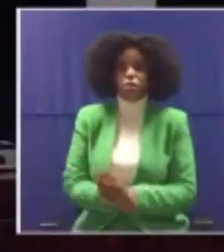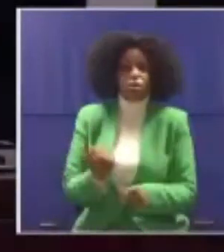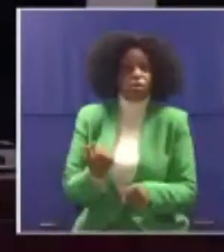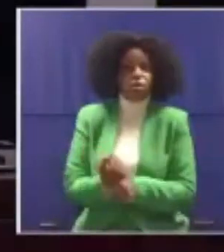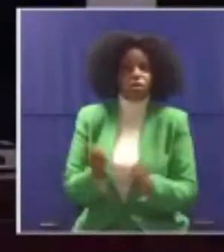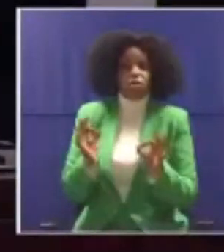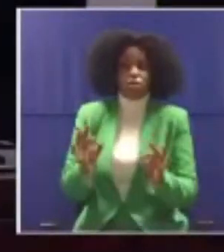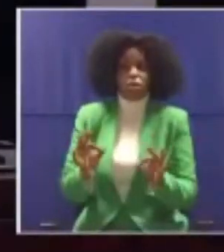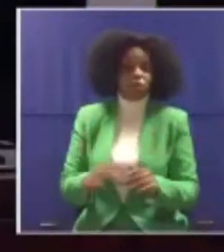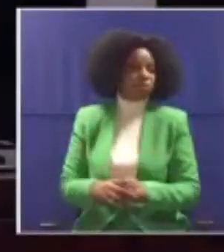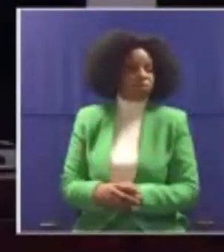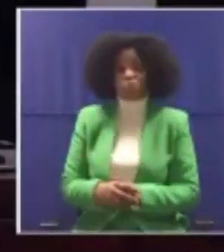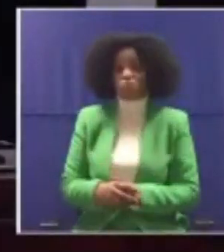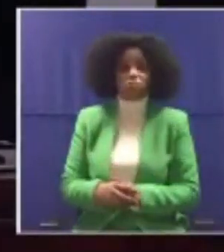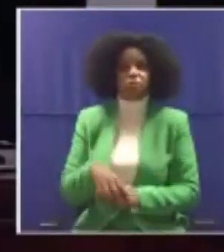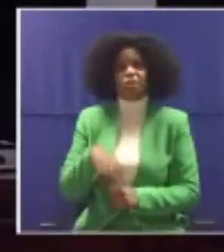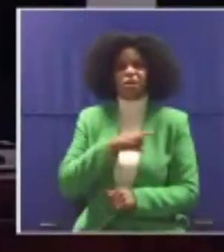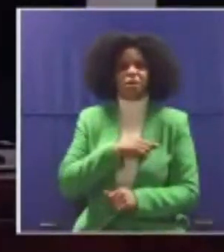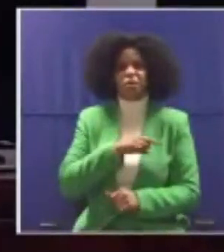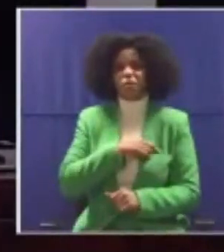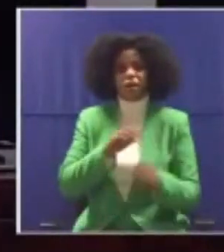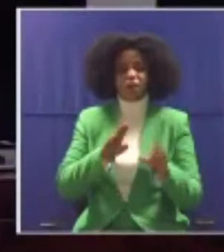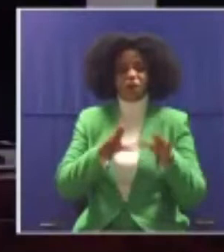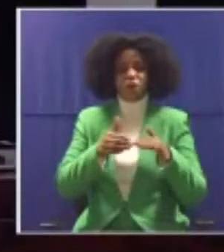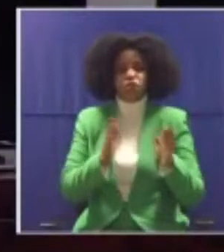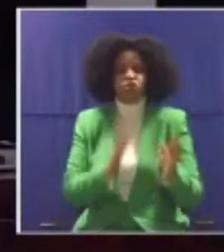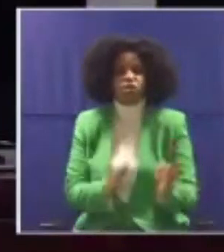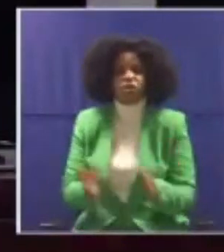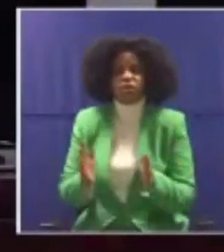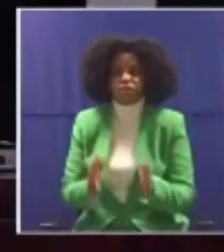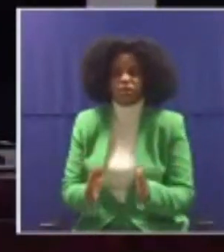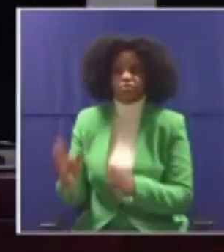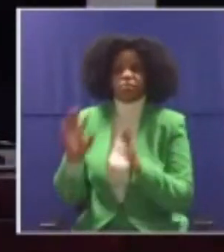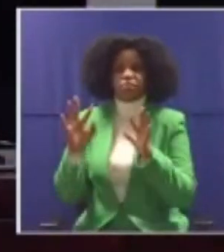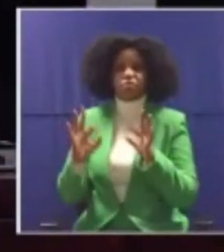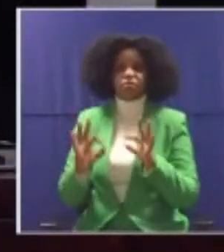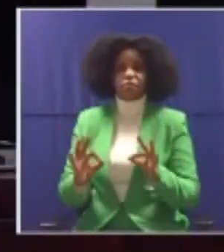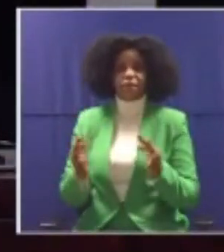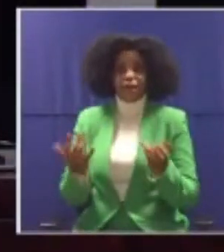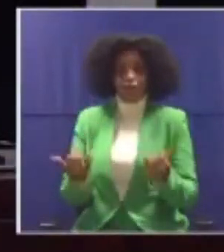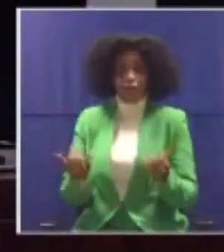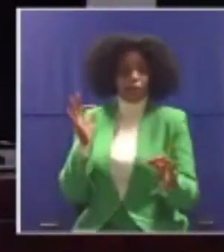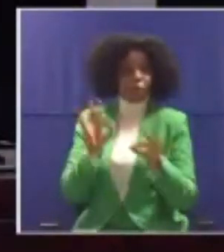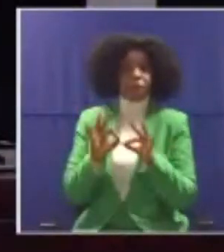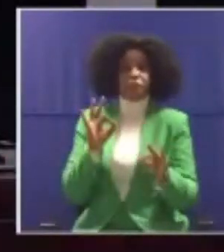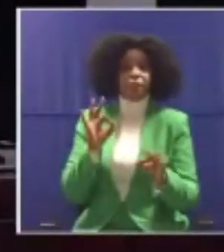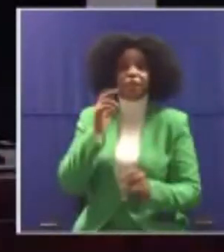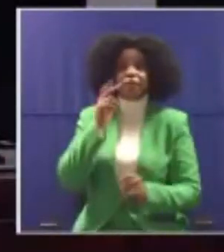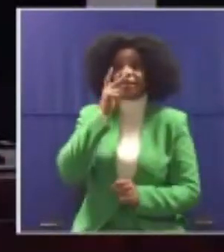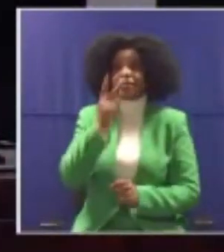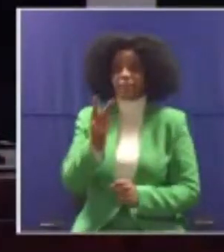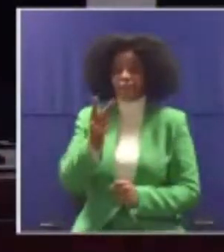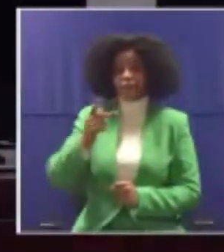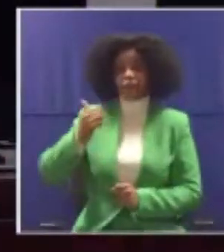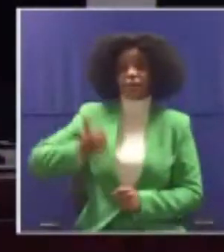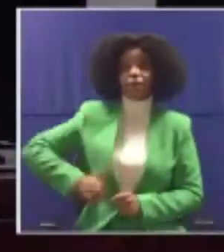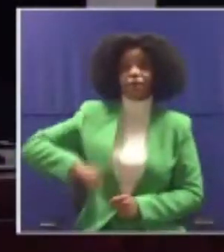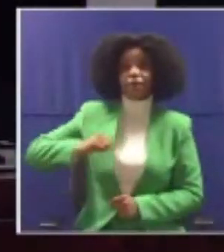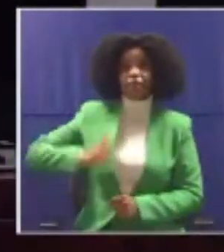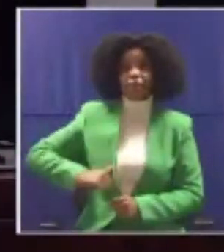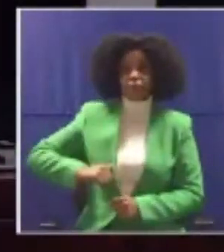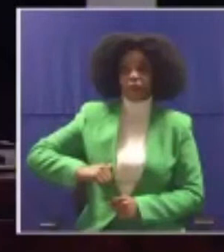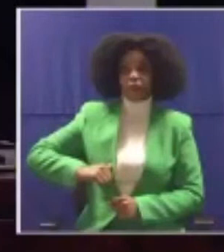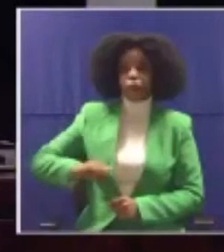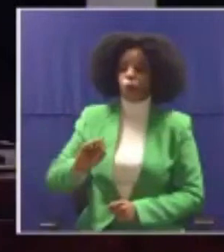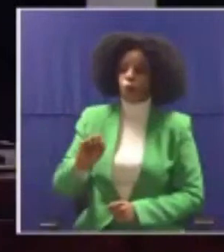arranged coalitions, particularly as we can see in local government. All political parties will be invited